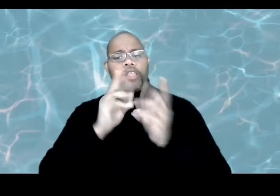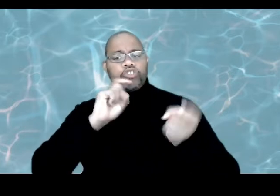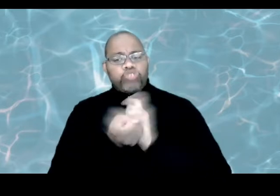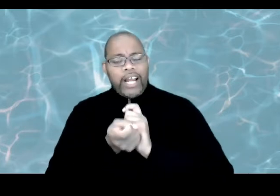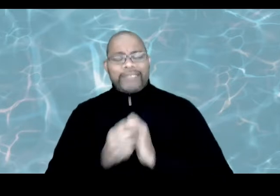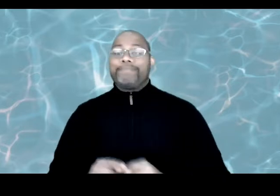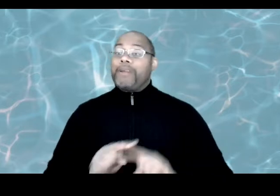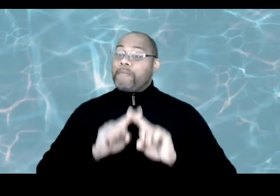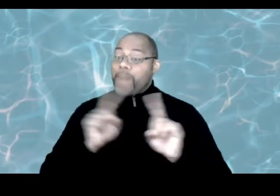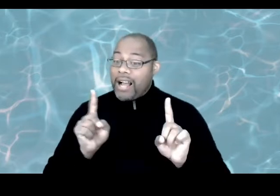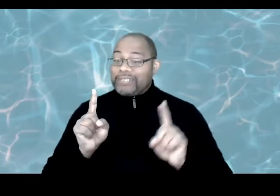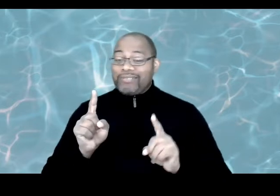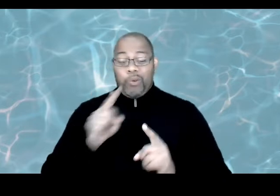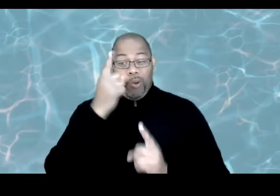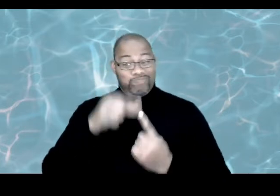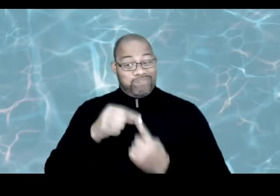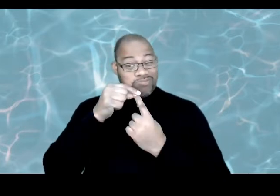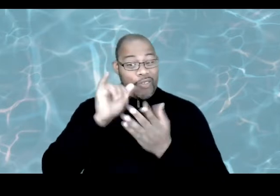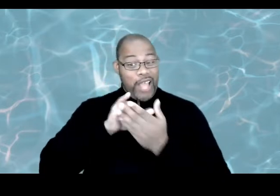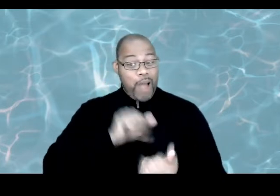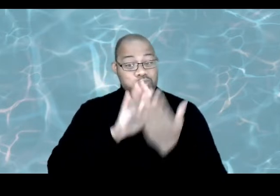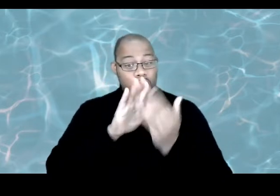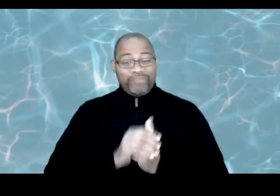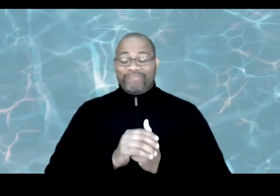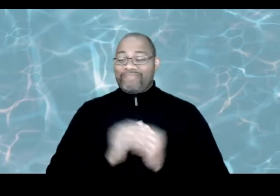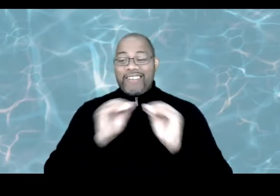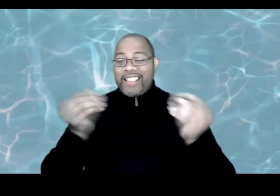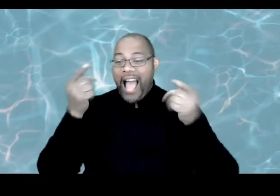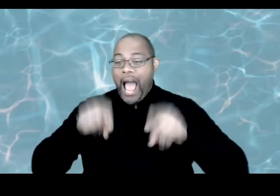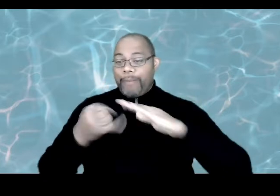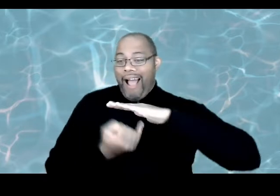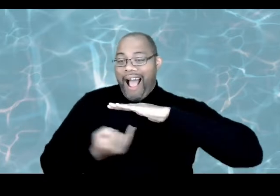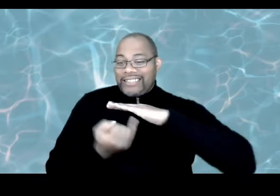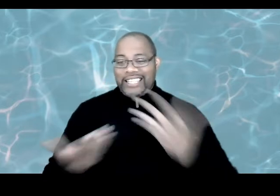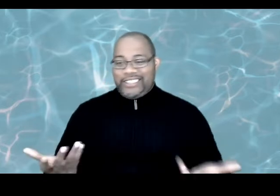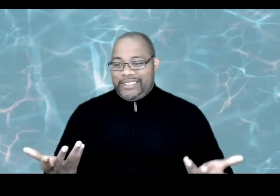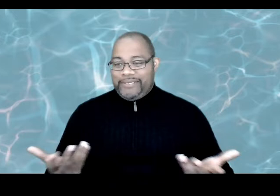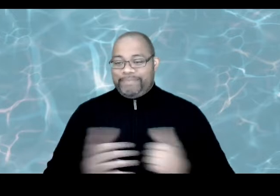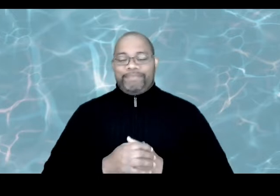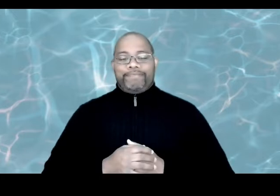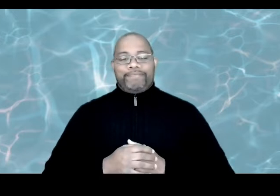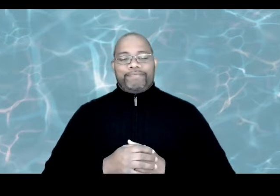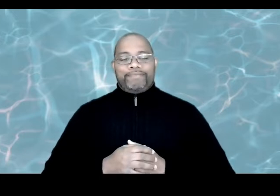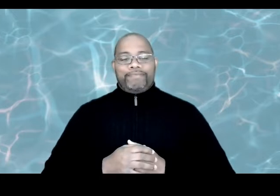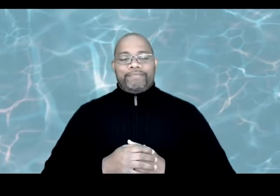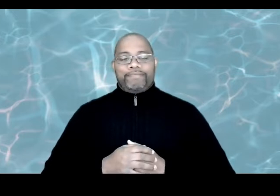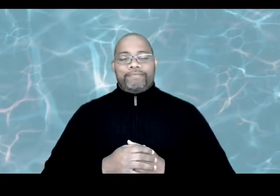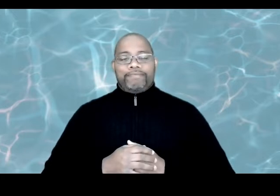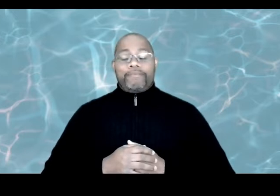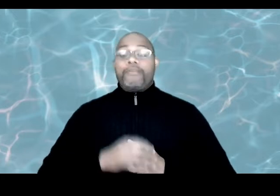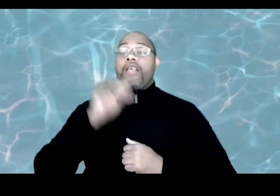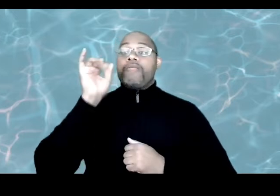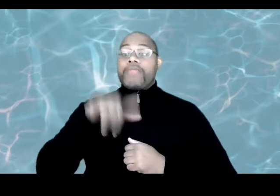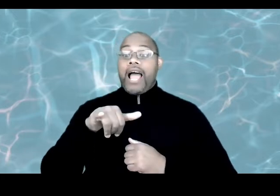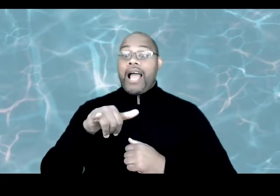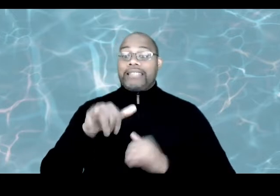to climate change? However, one caveat to this approach is that nothing happens in isolation.